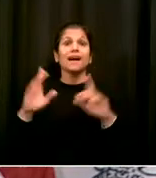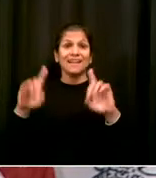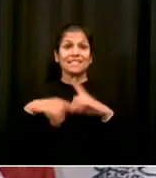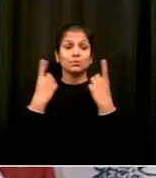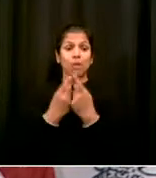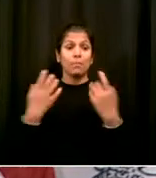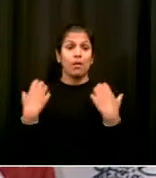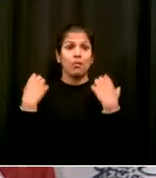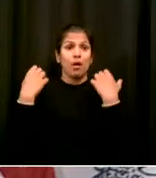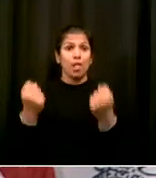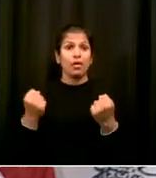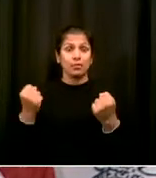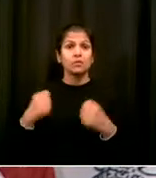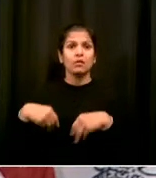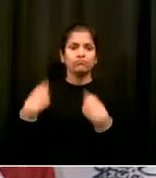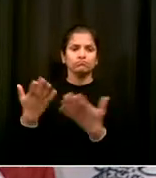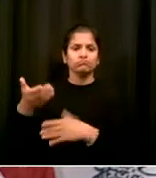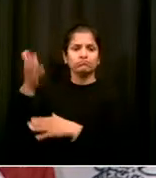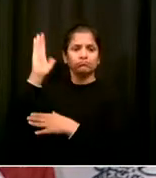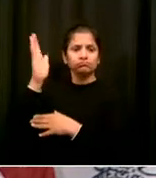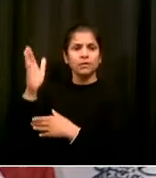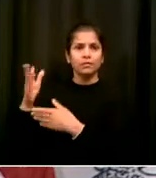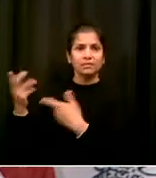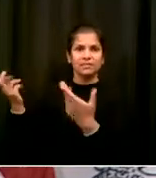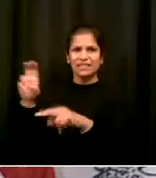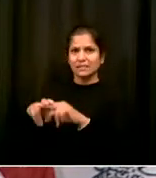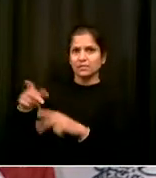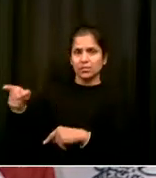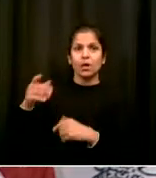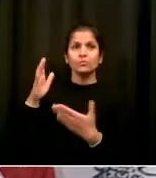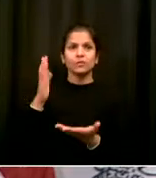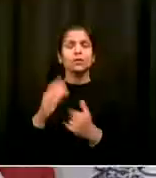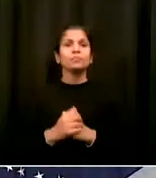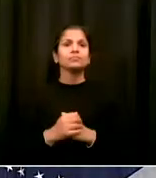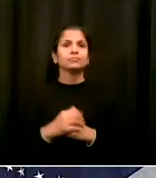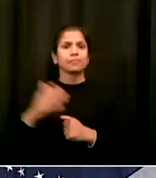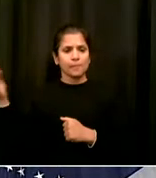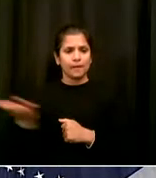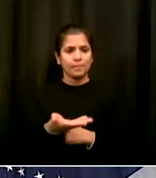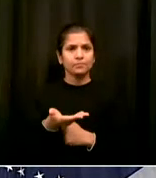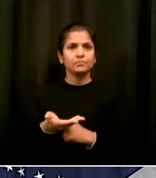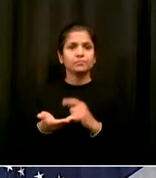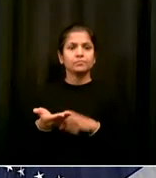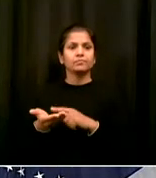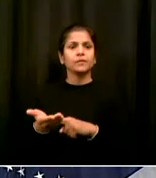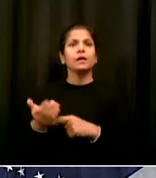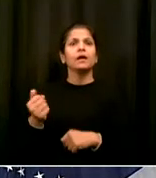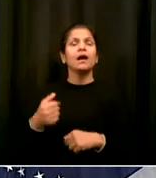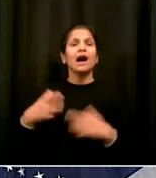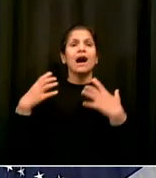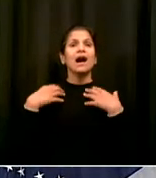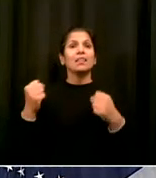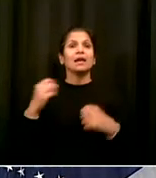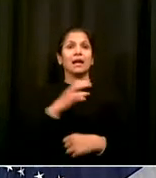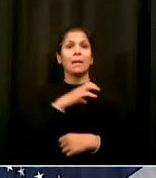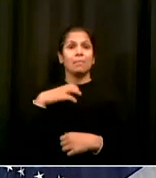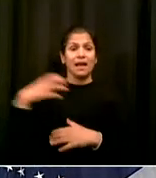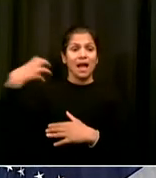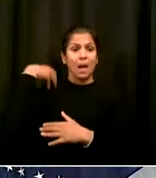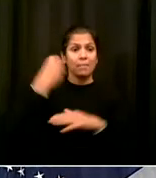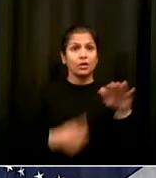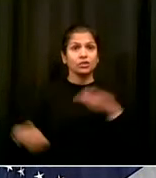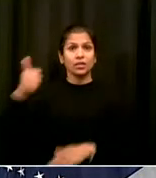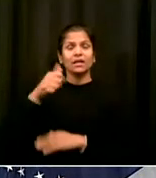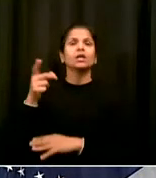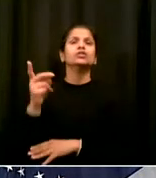vaccinations. Very, very proud to introduce on this auspicious day our health commissioner, Dr. Dave Choksi. Thank you so much,